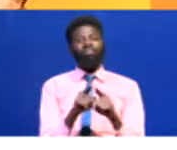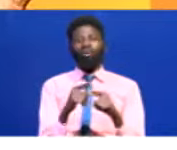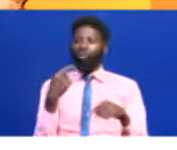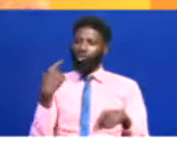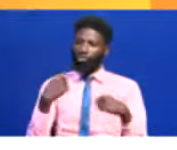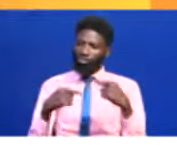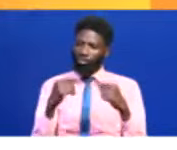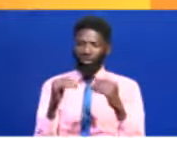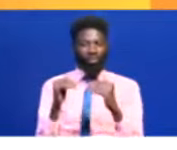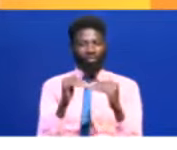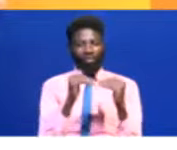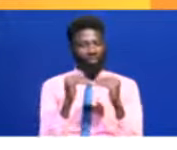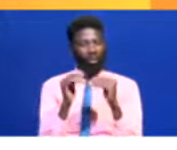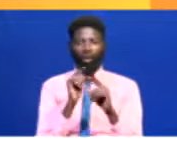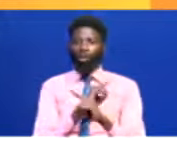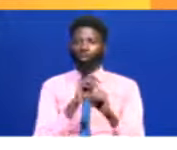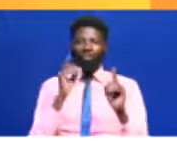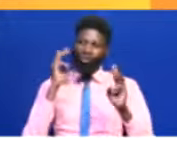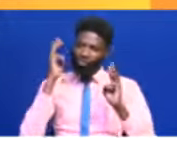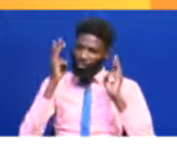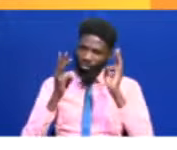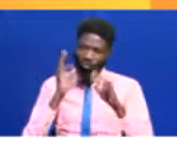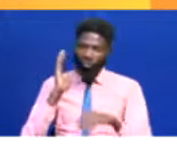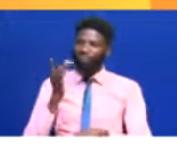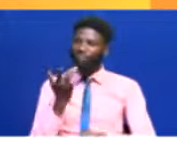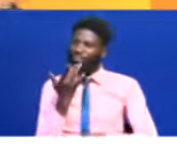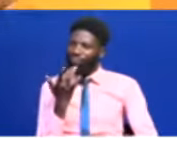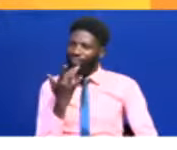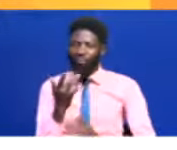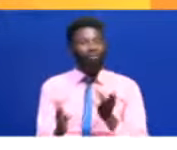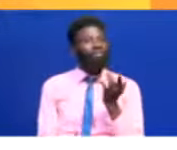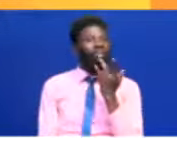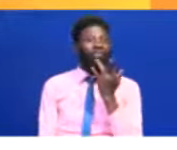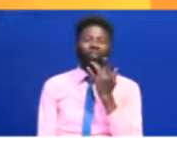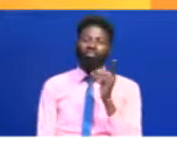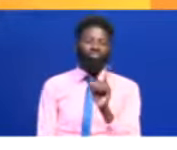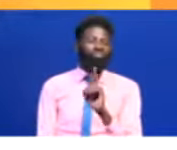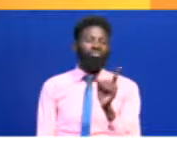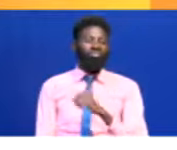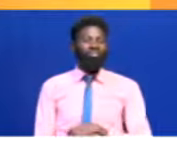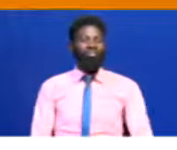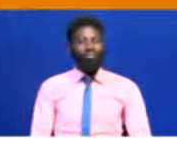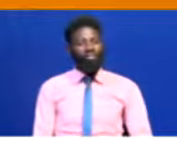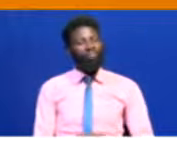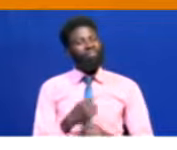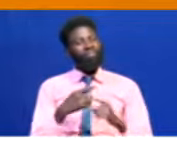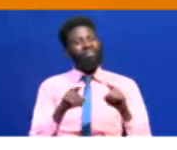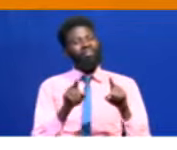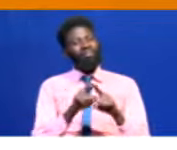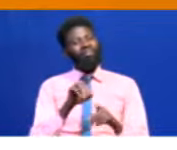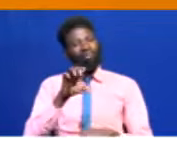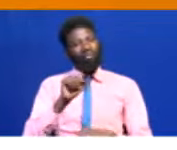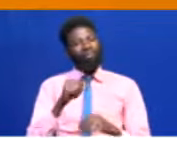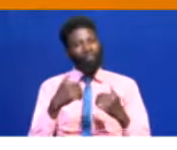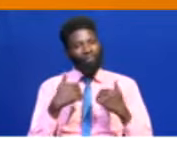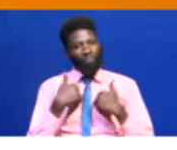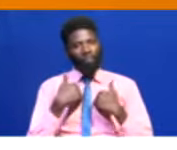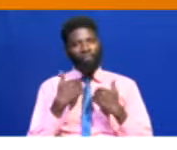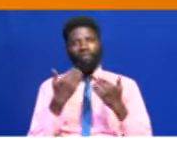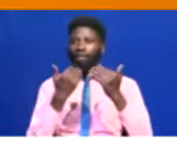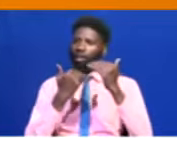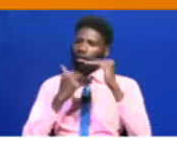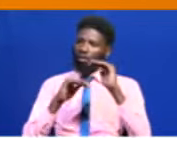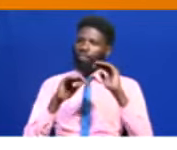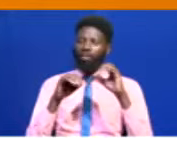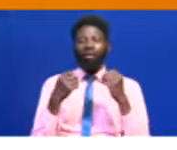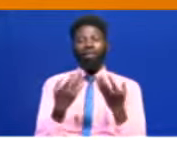competition. So there'll be no worry that you're going to favor, you know, some people. One or the other. No. But then also bonus, yes, is there a cap to how many